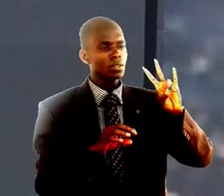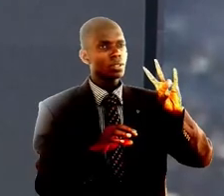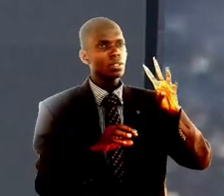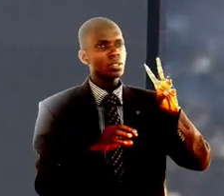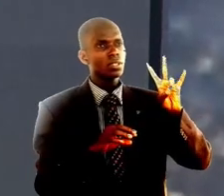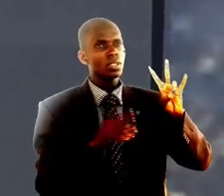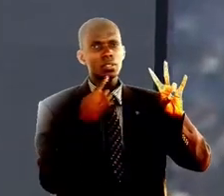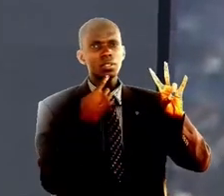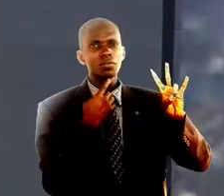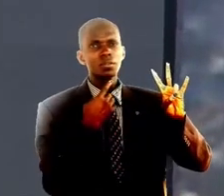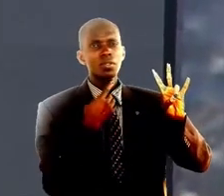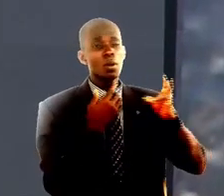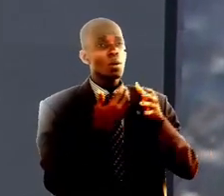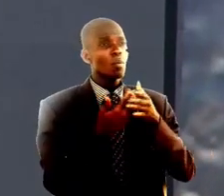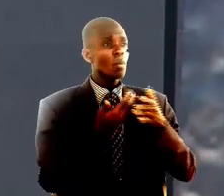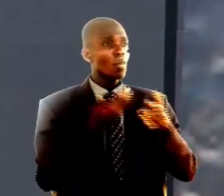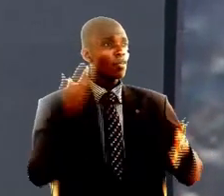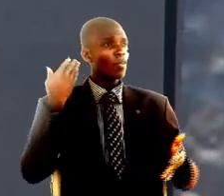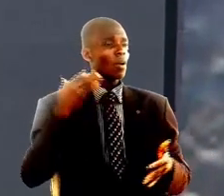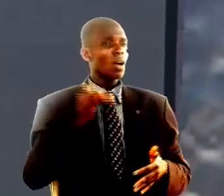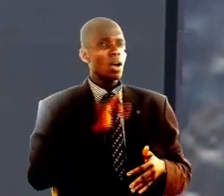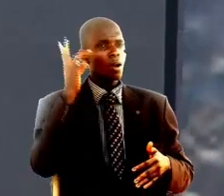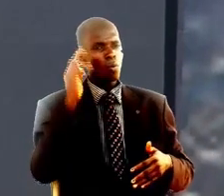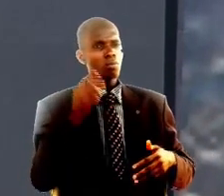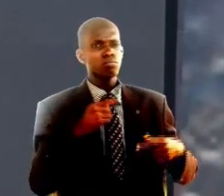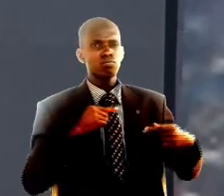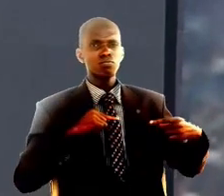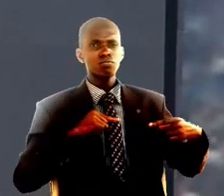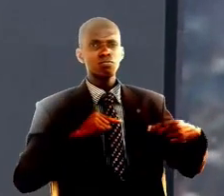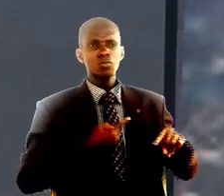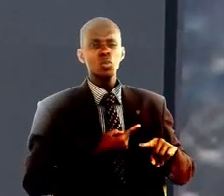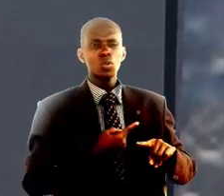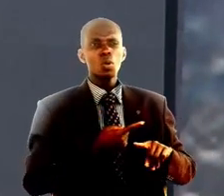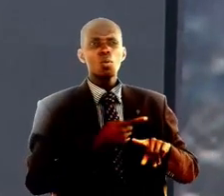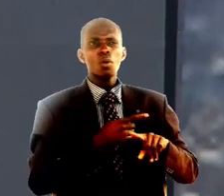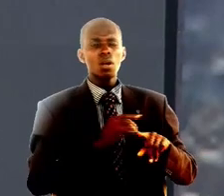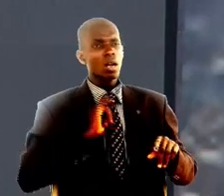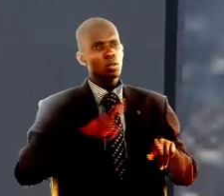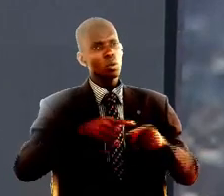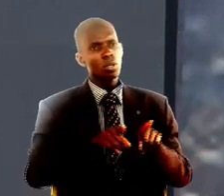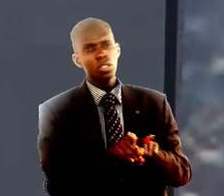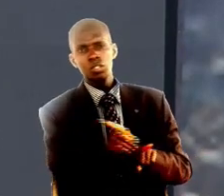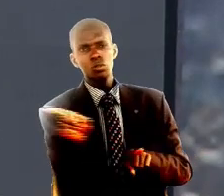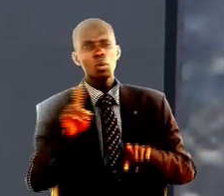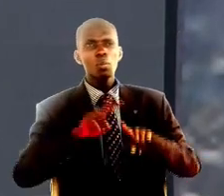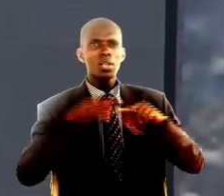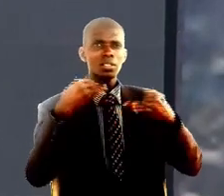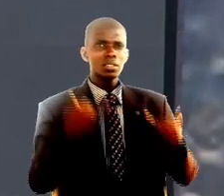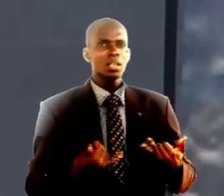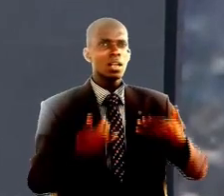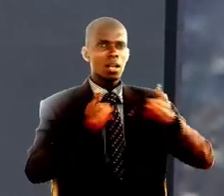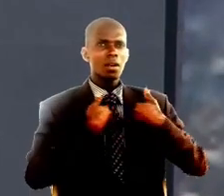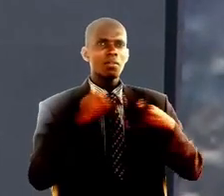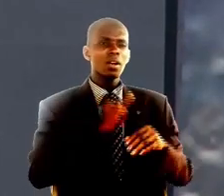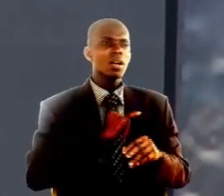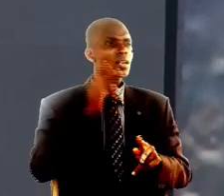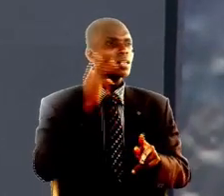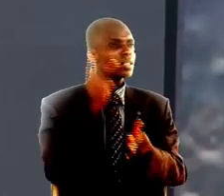us, before I was afflicted, I went astray, but now have I kept